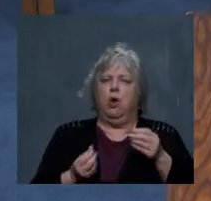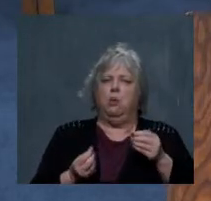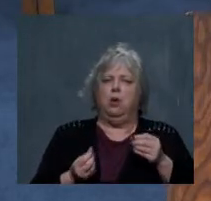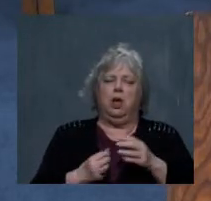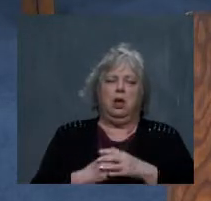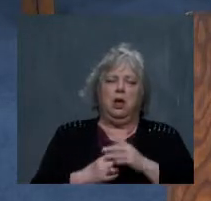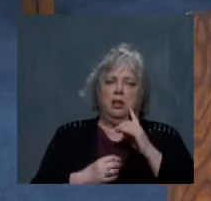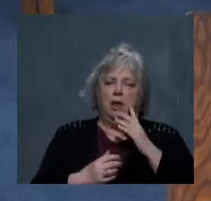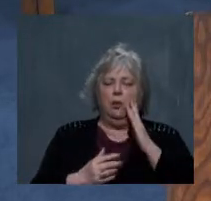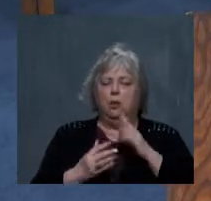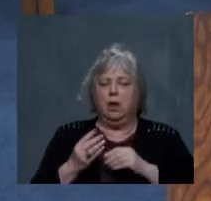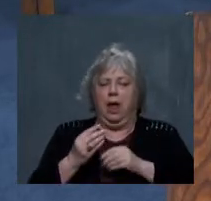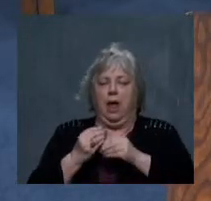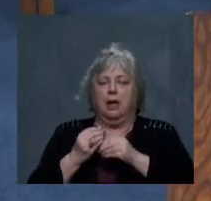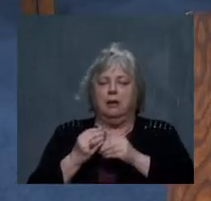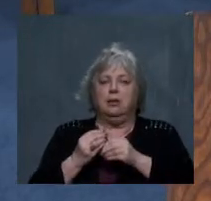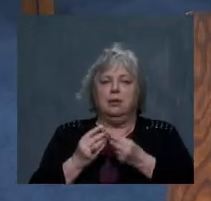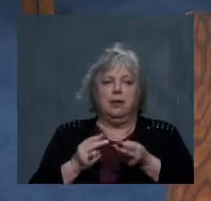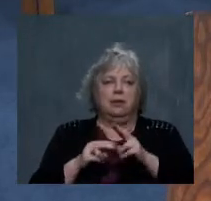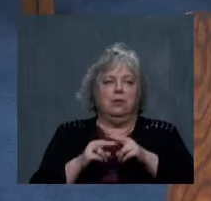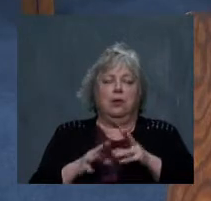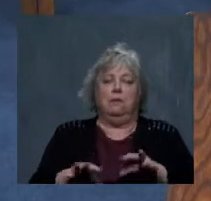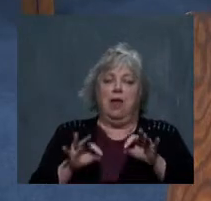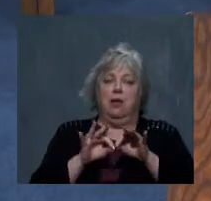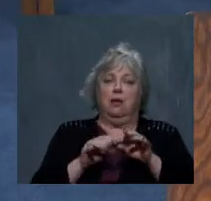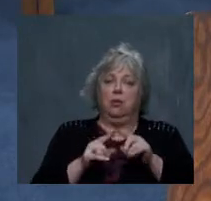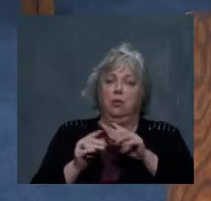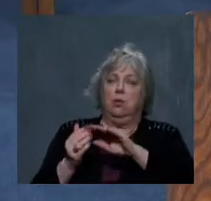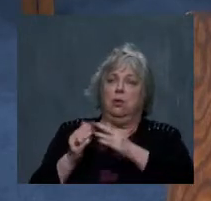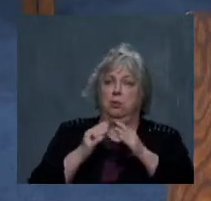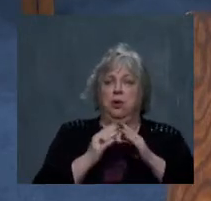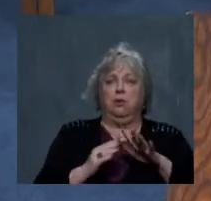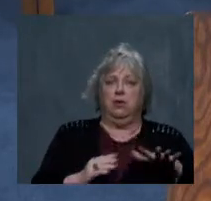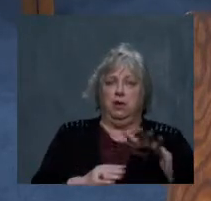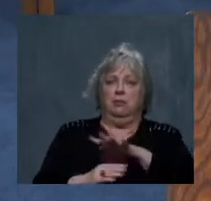I think it will add increased value to the community.